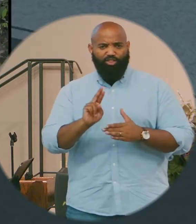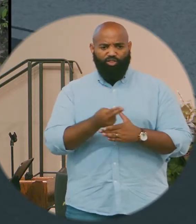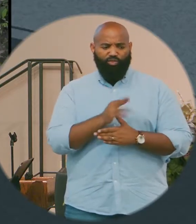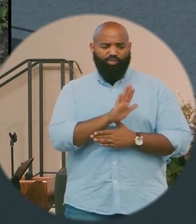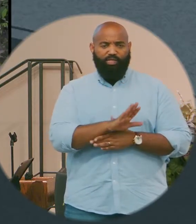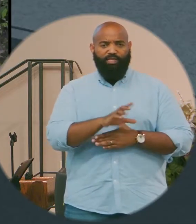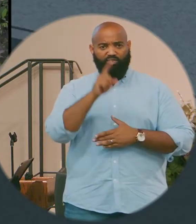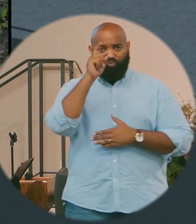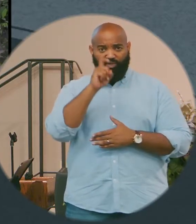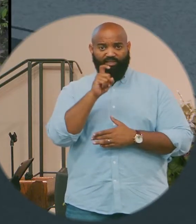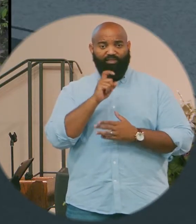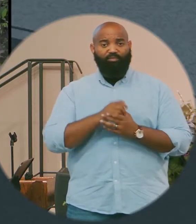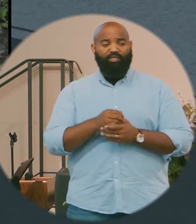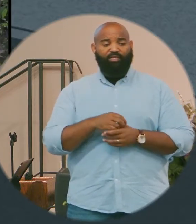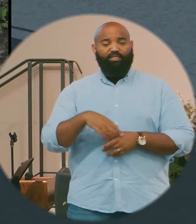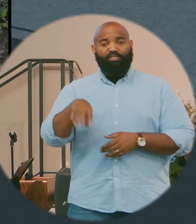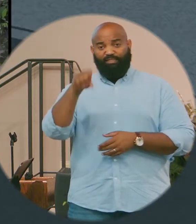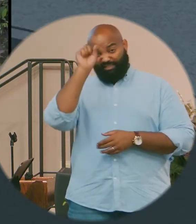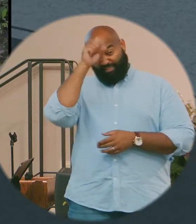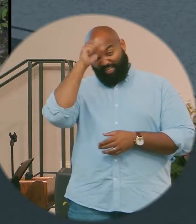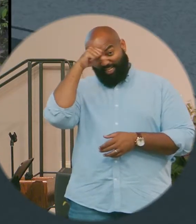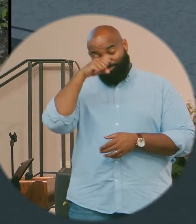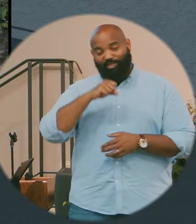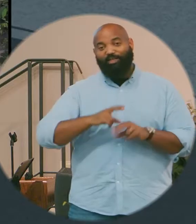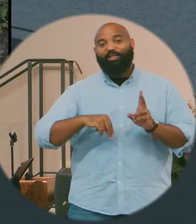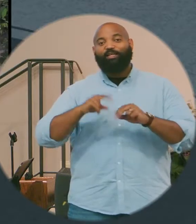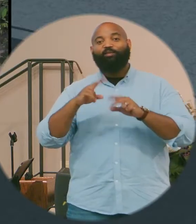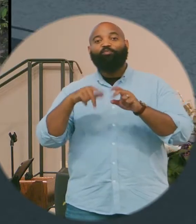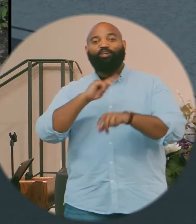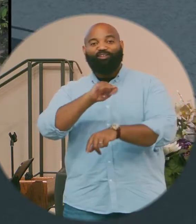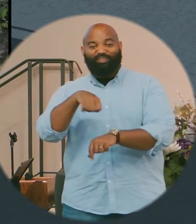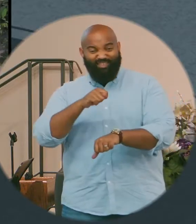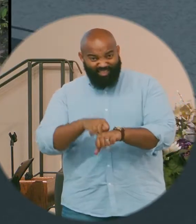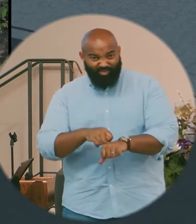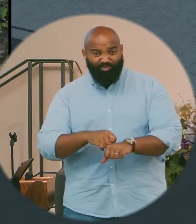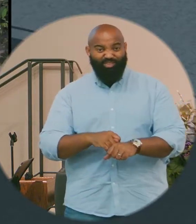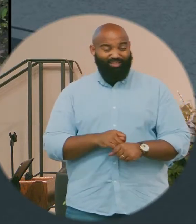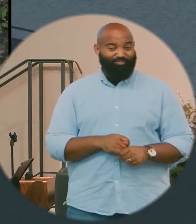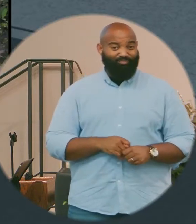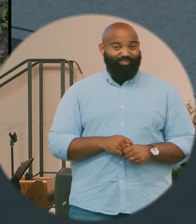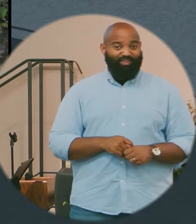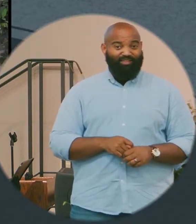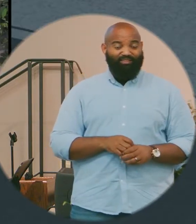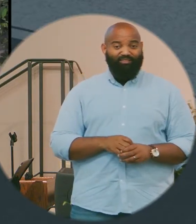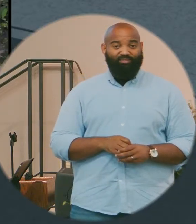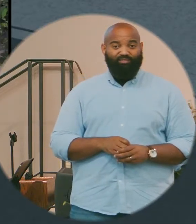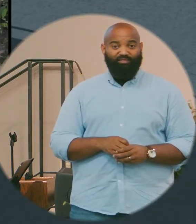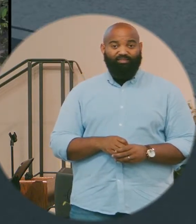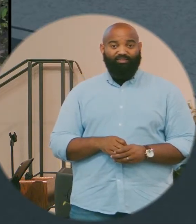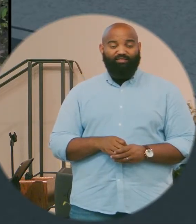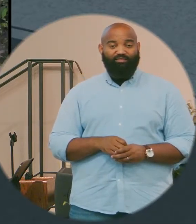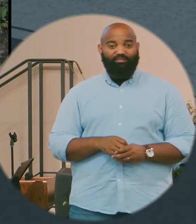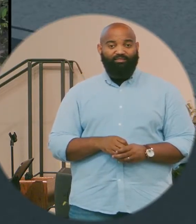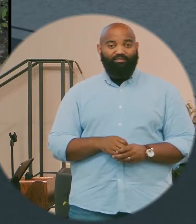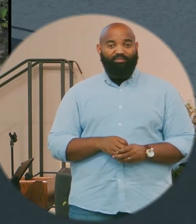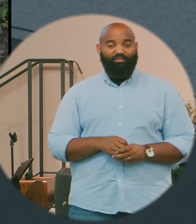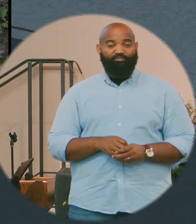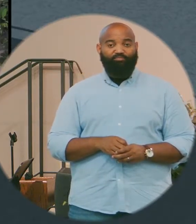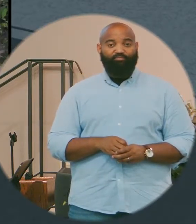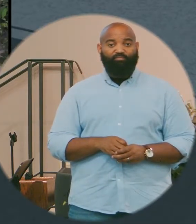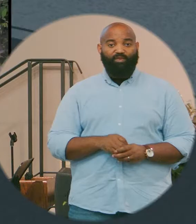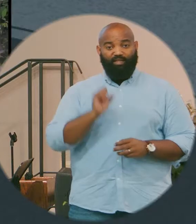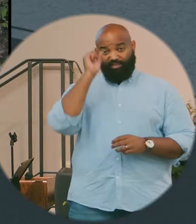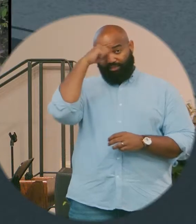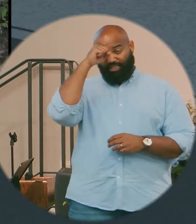builder of the first temple, he picked up right where his father left off. Solomon, the last king of the United Nations of Israel before